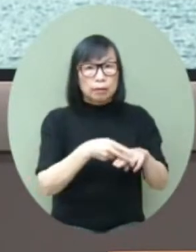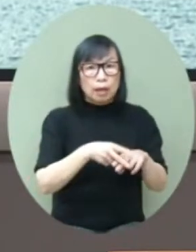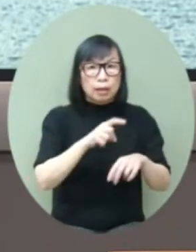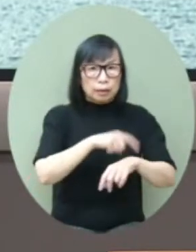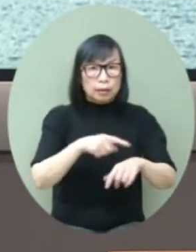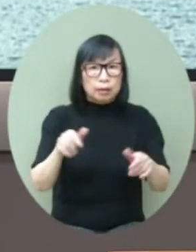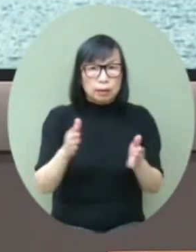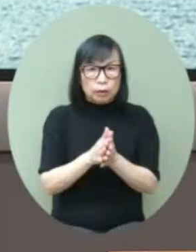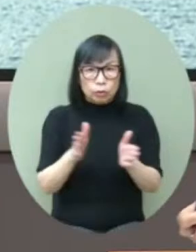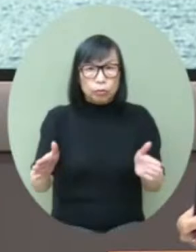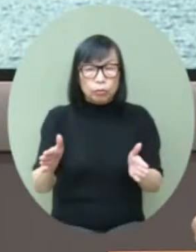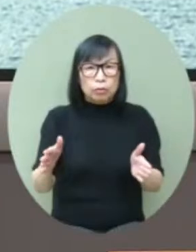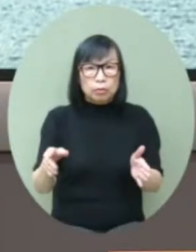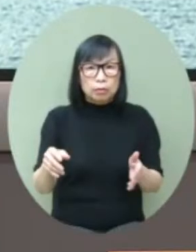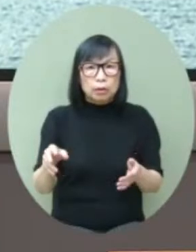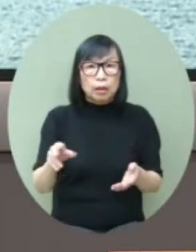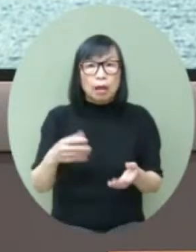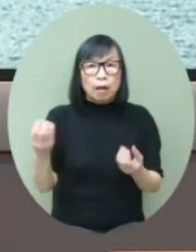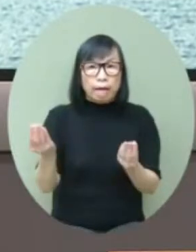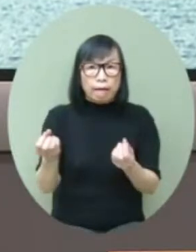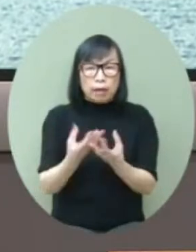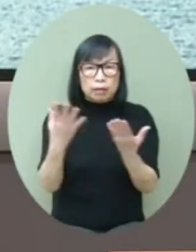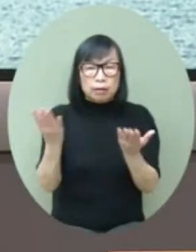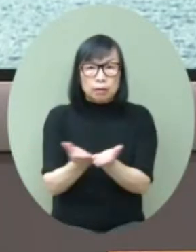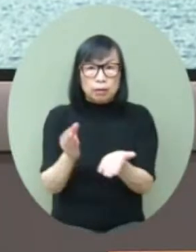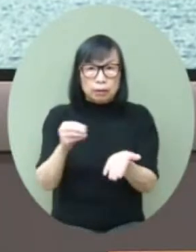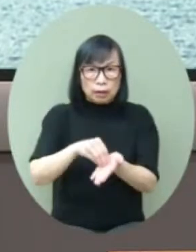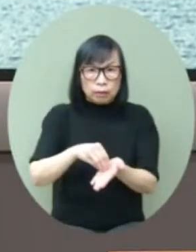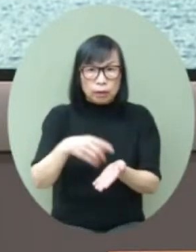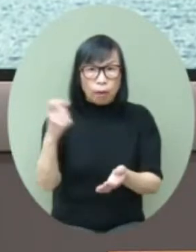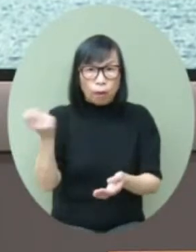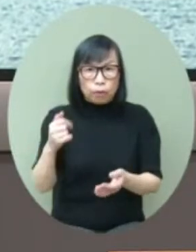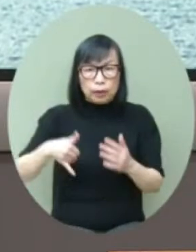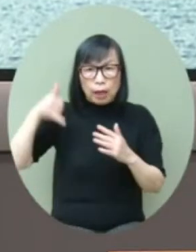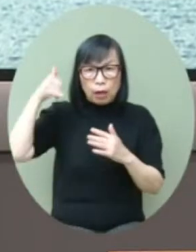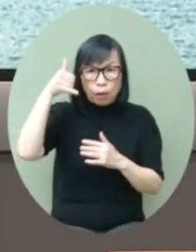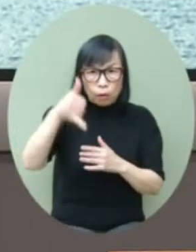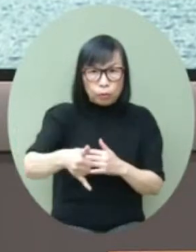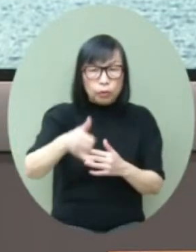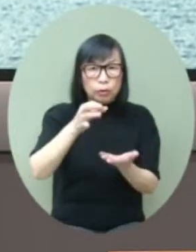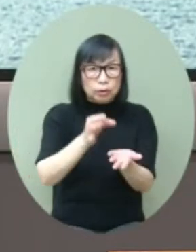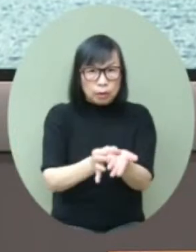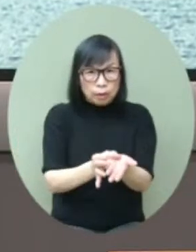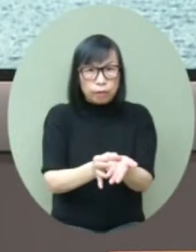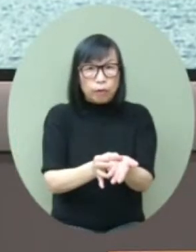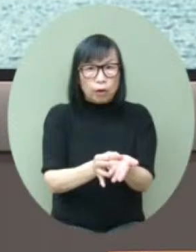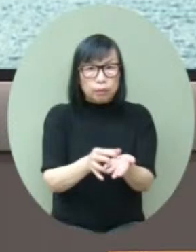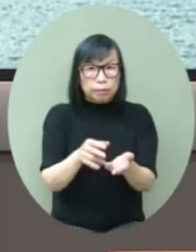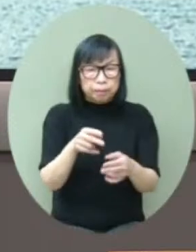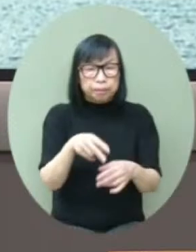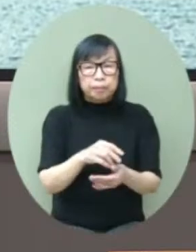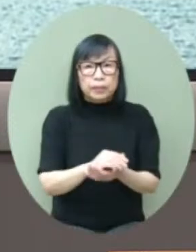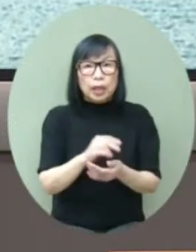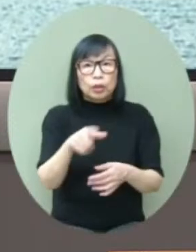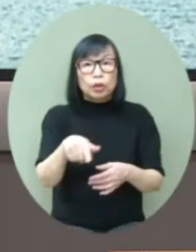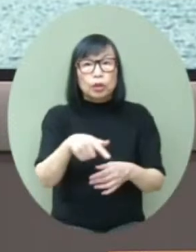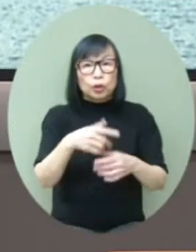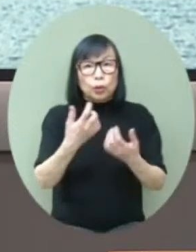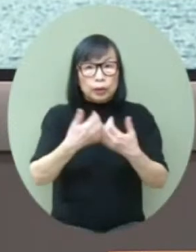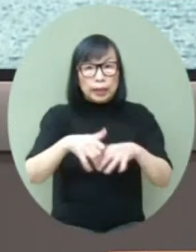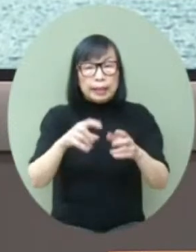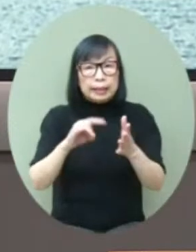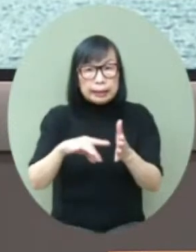that there have been 2 tables at that restaurant where confirmed cases were identified. So we immediately went to the